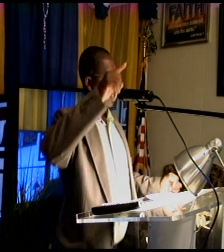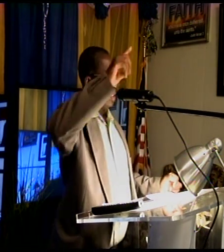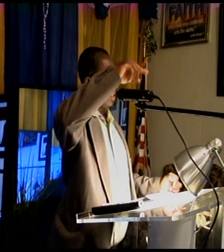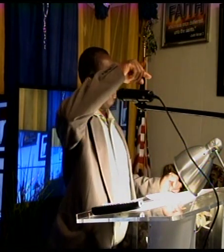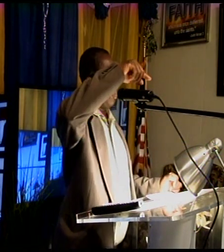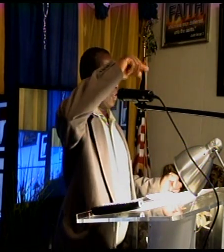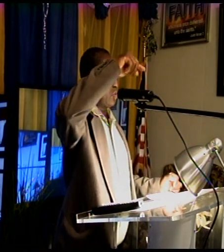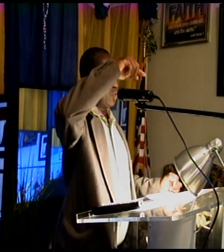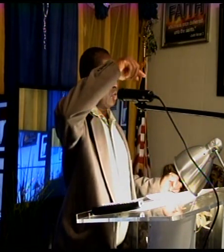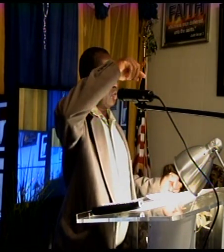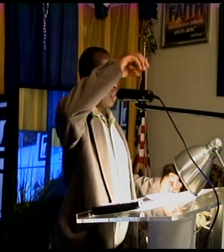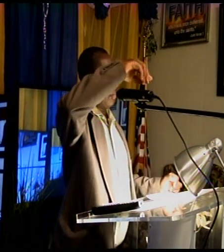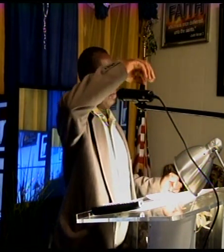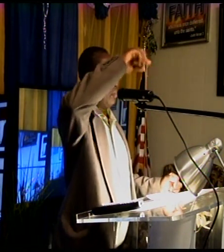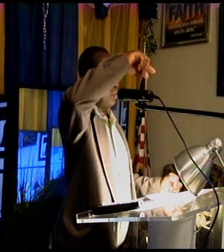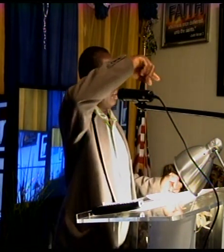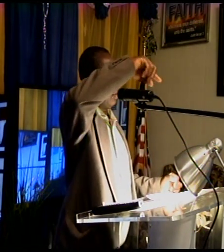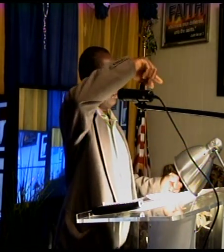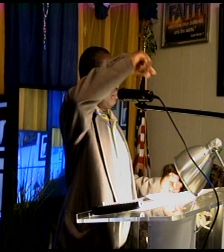Like